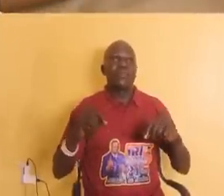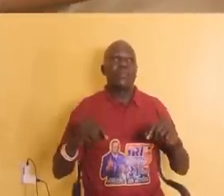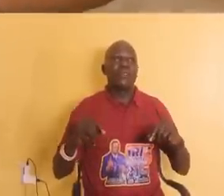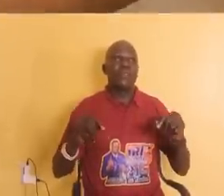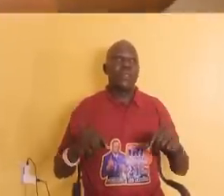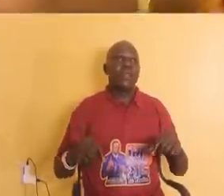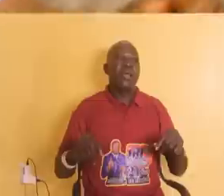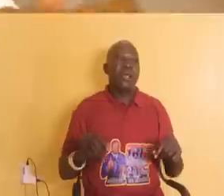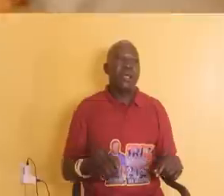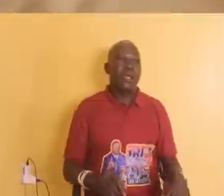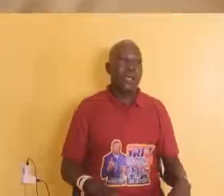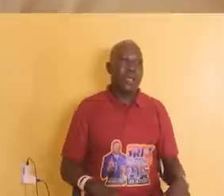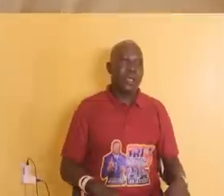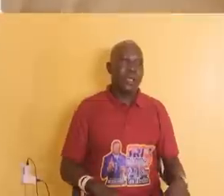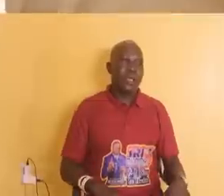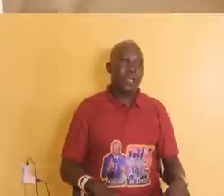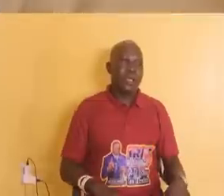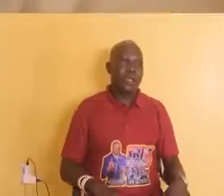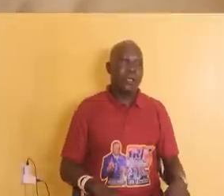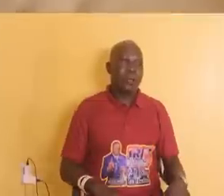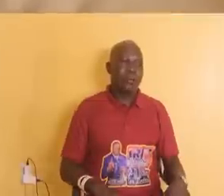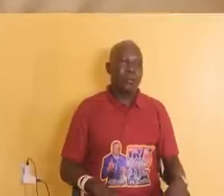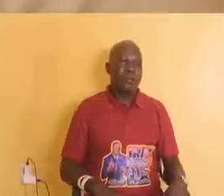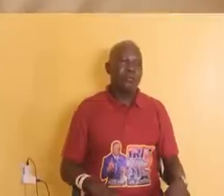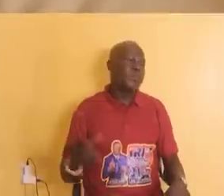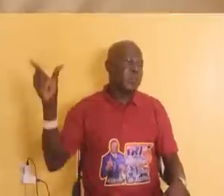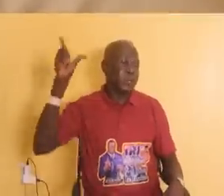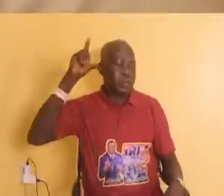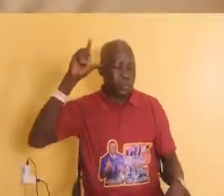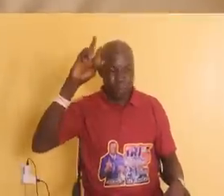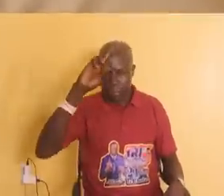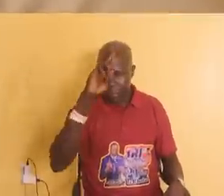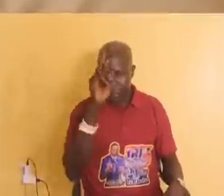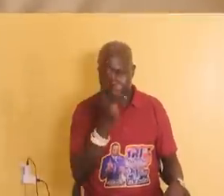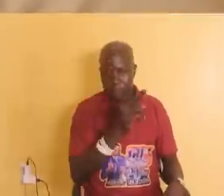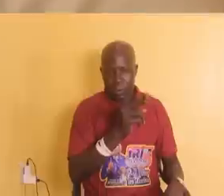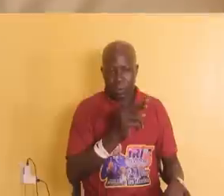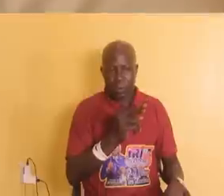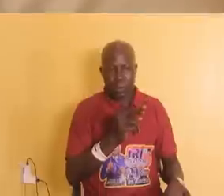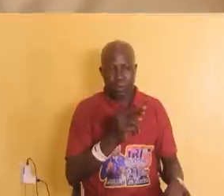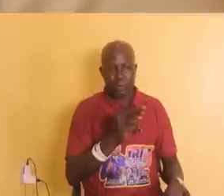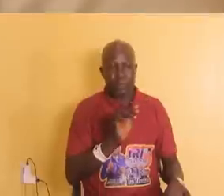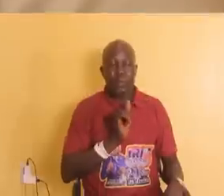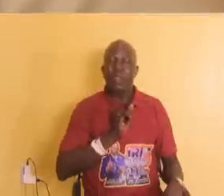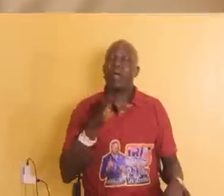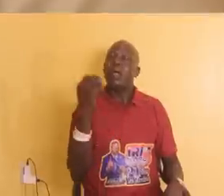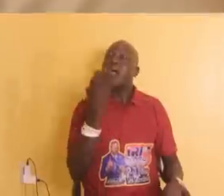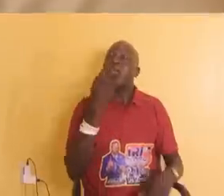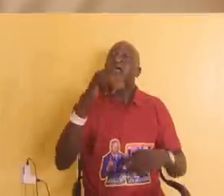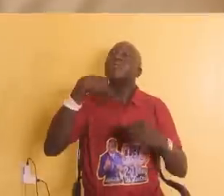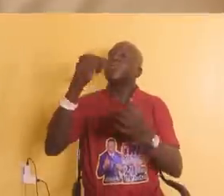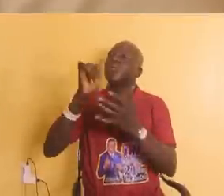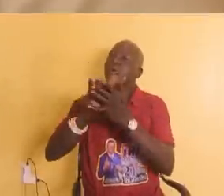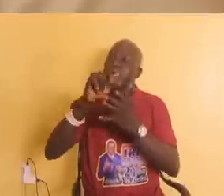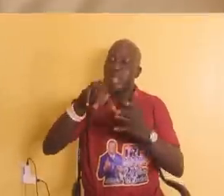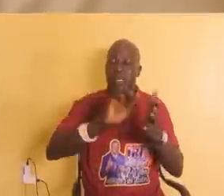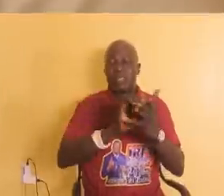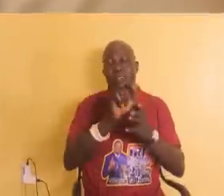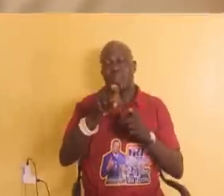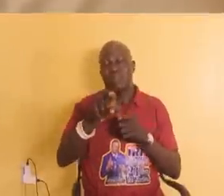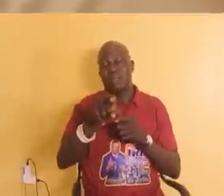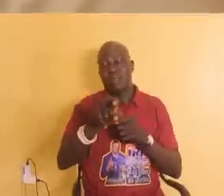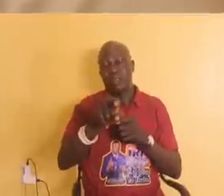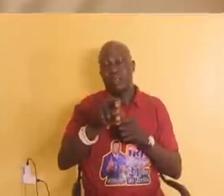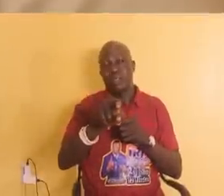Listen to me, sir. mo so aso tele jade. I